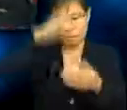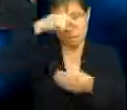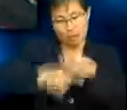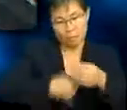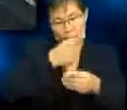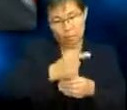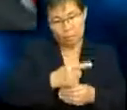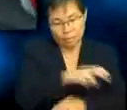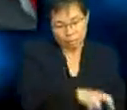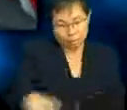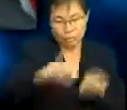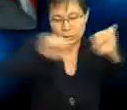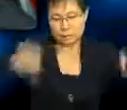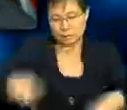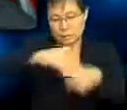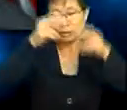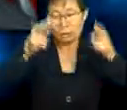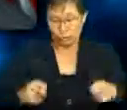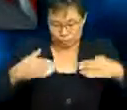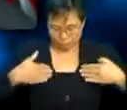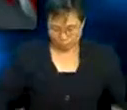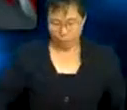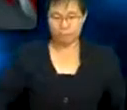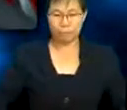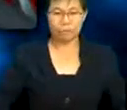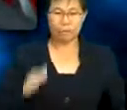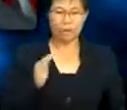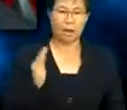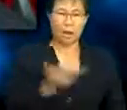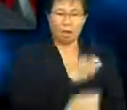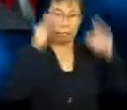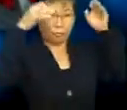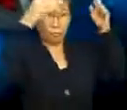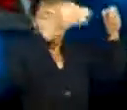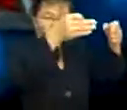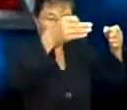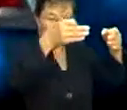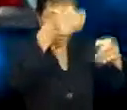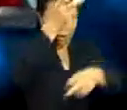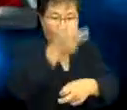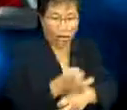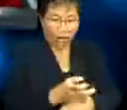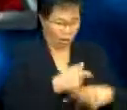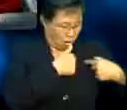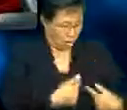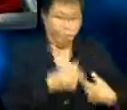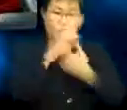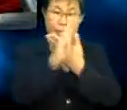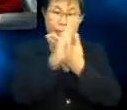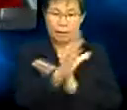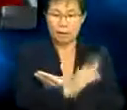Today, we learned about the transport system in the human body. Our focus is the